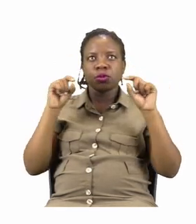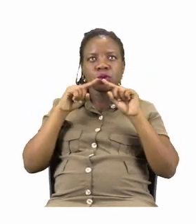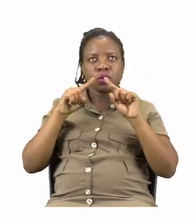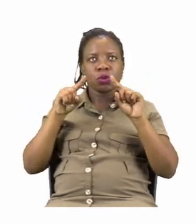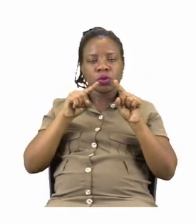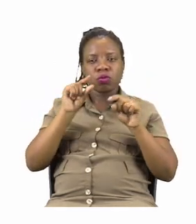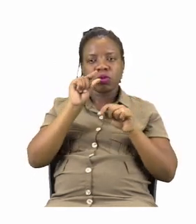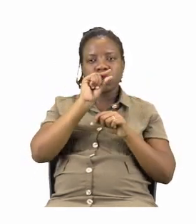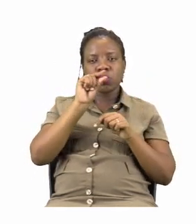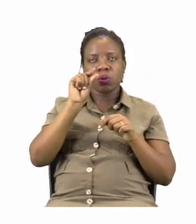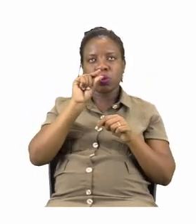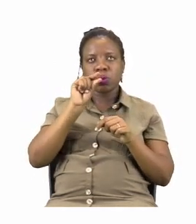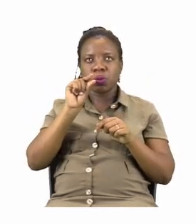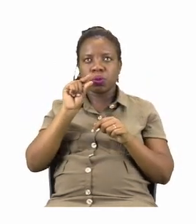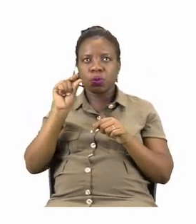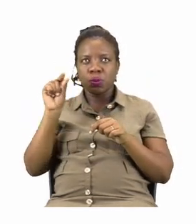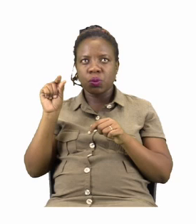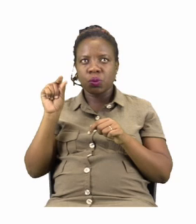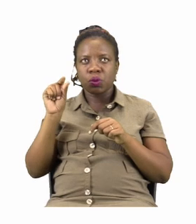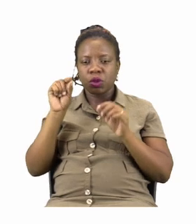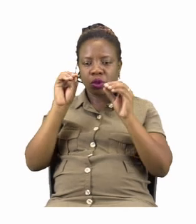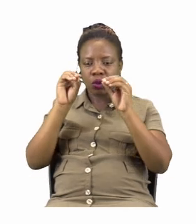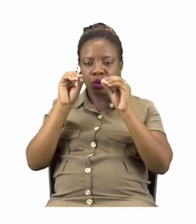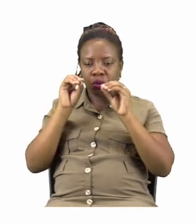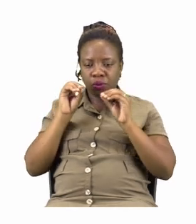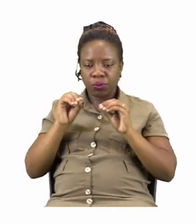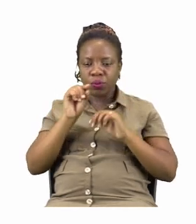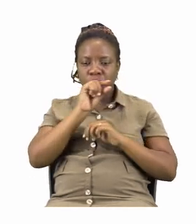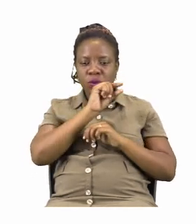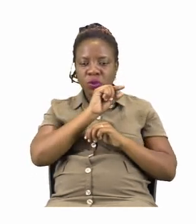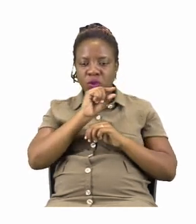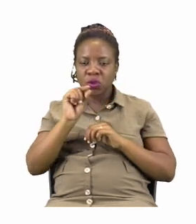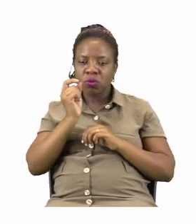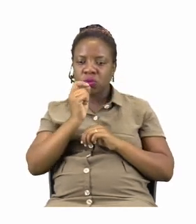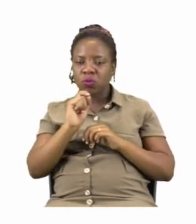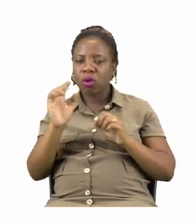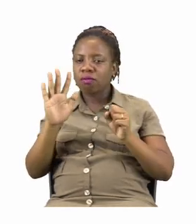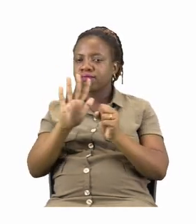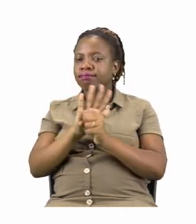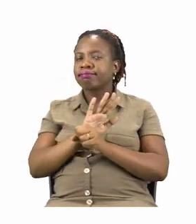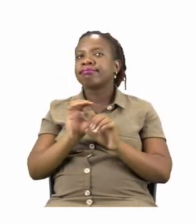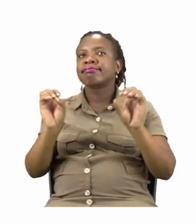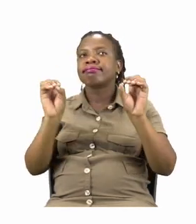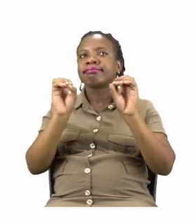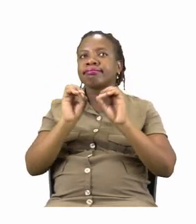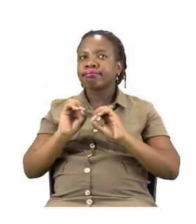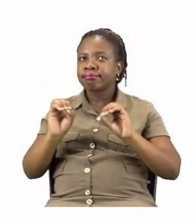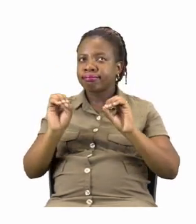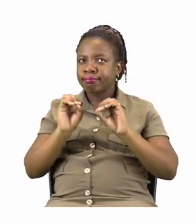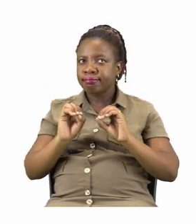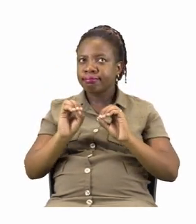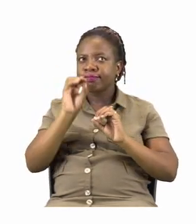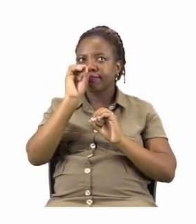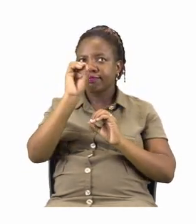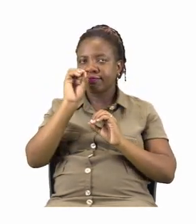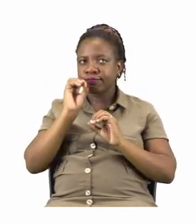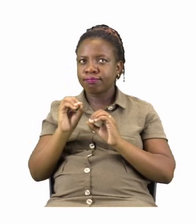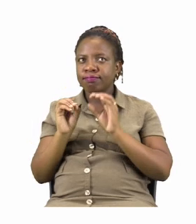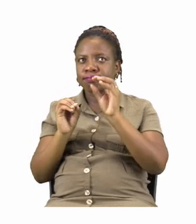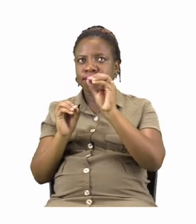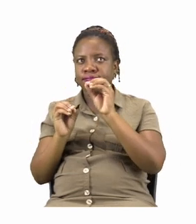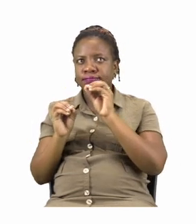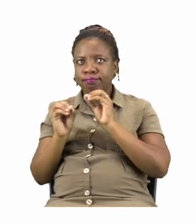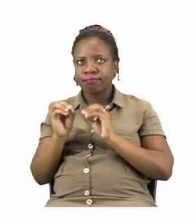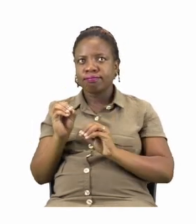the sentences. Now you will see the words there in the little rectangular block, and just below